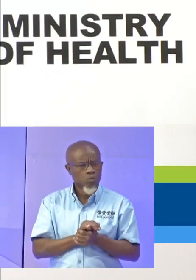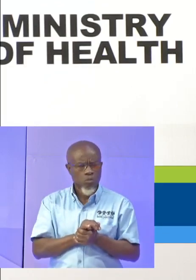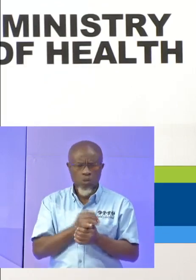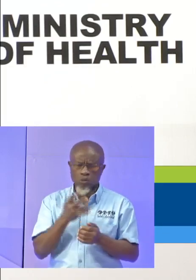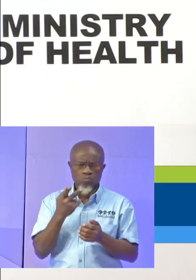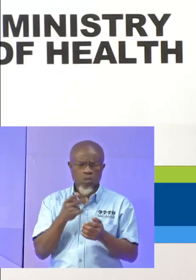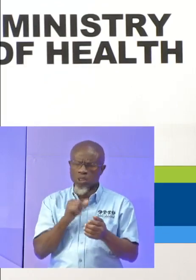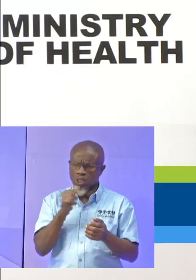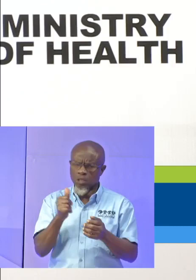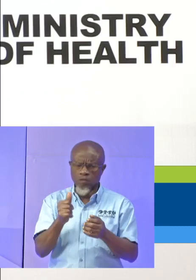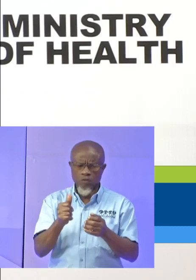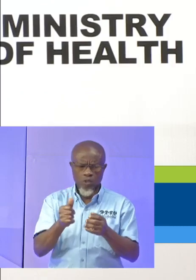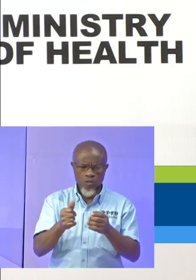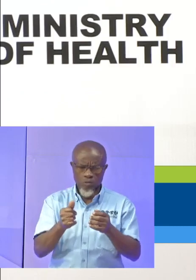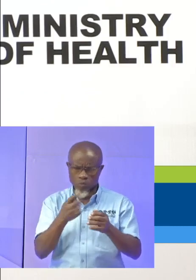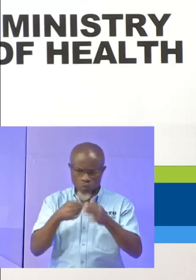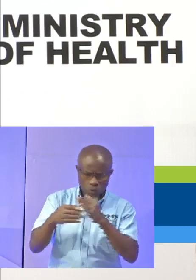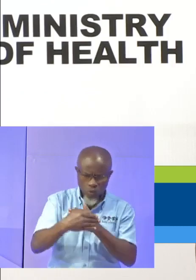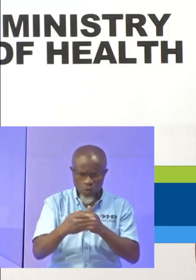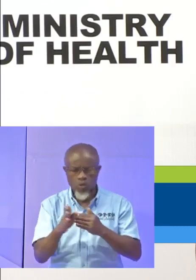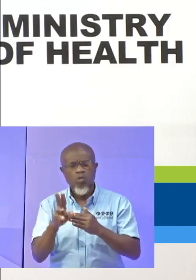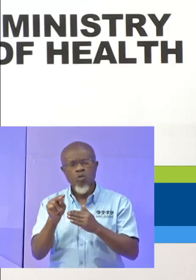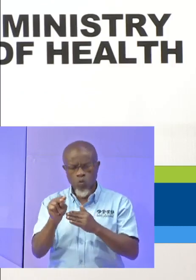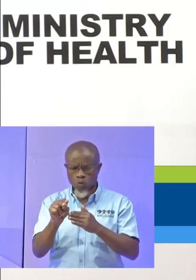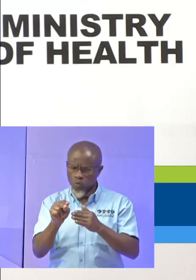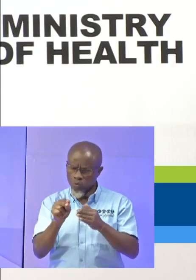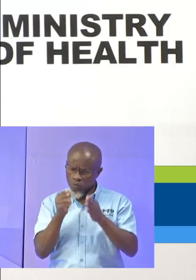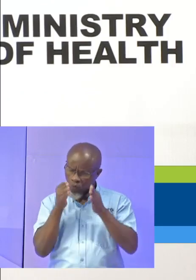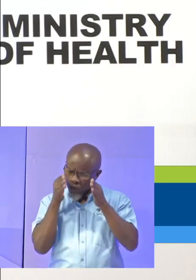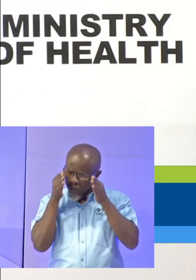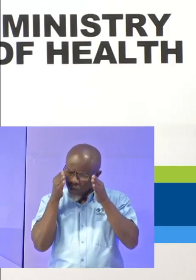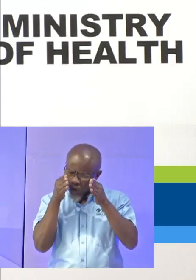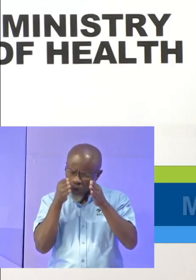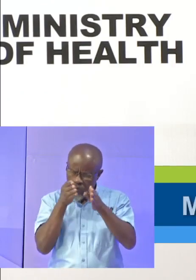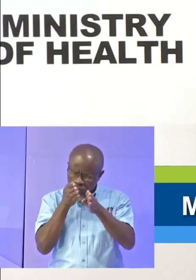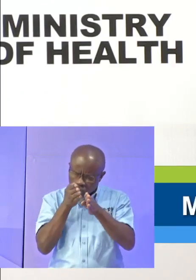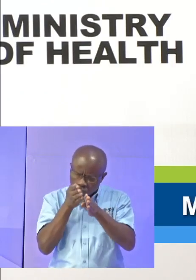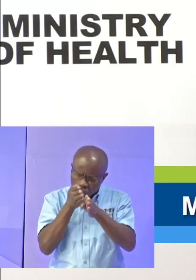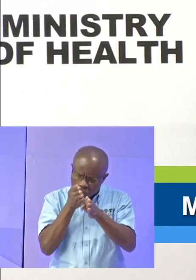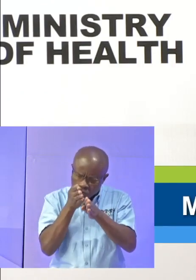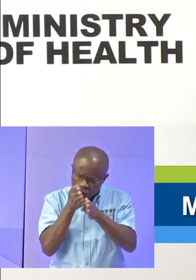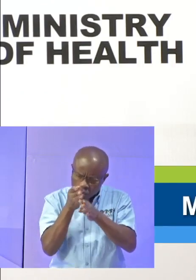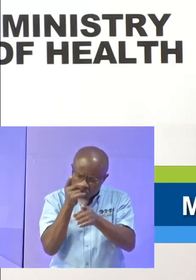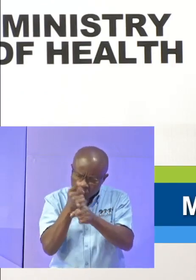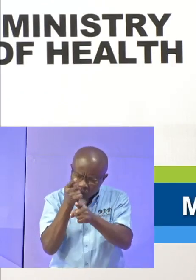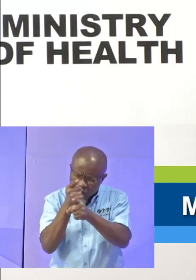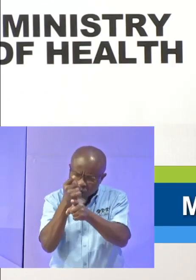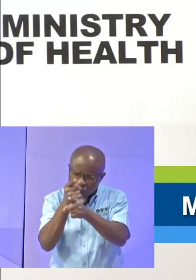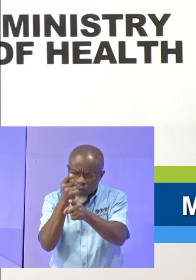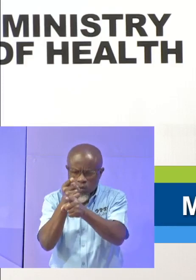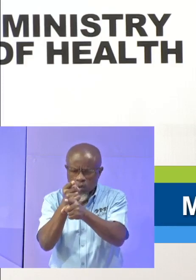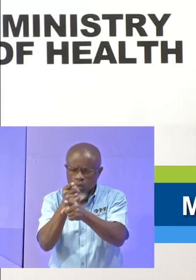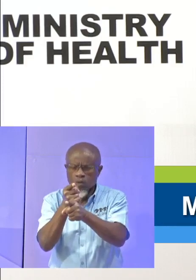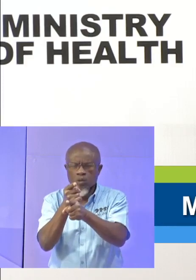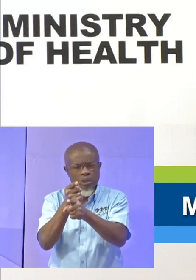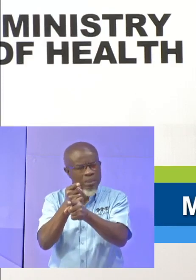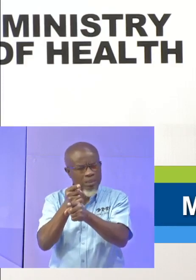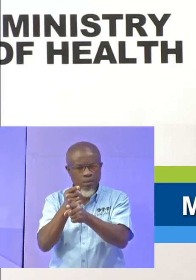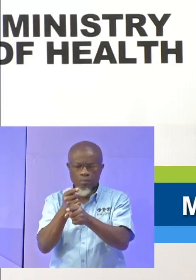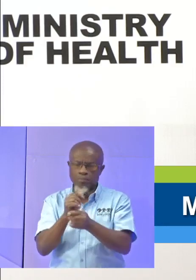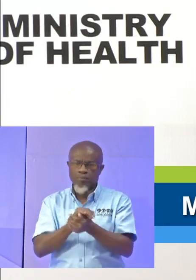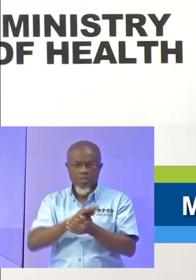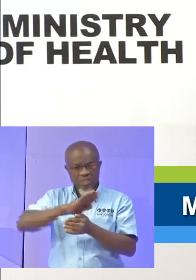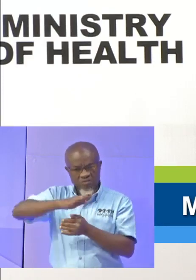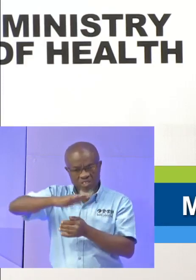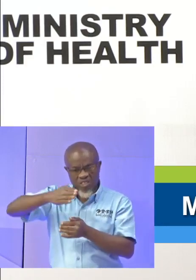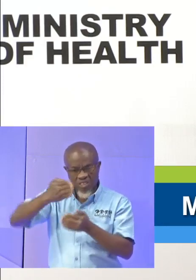any shortcuts taken in terms of the quality of the information and the information needed to be provided because the burden